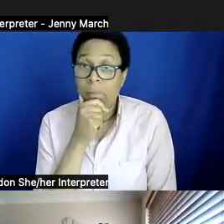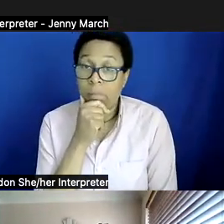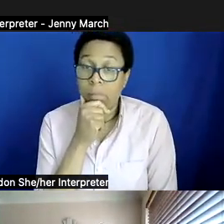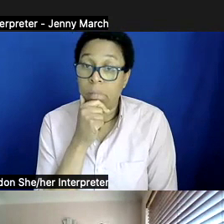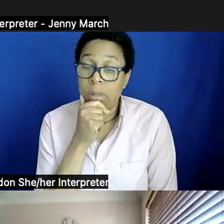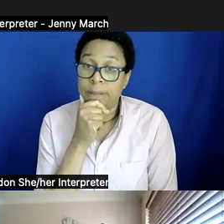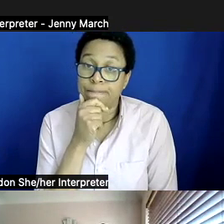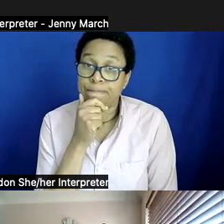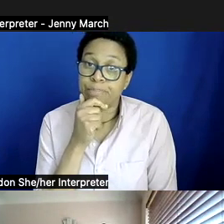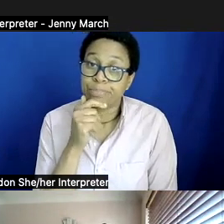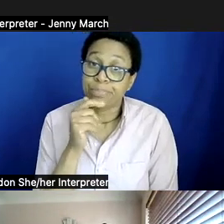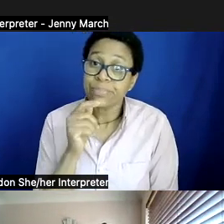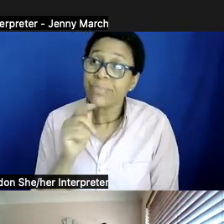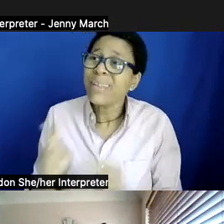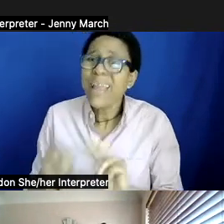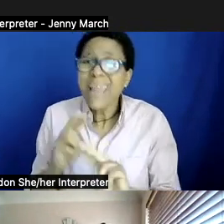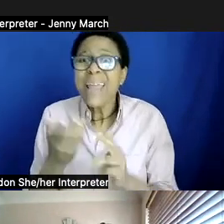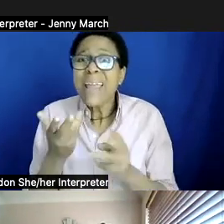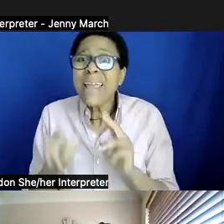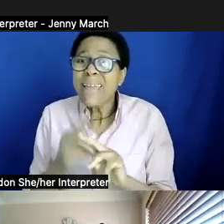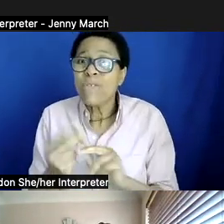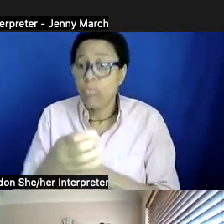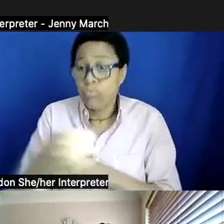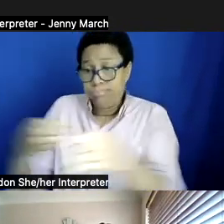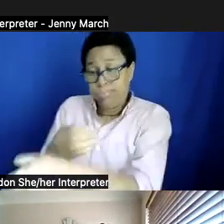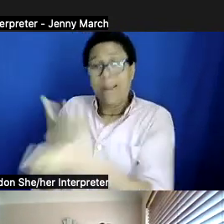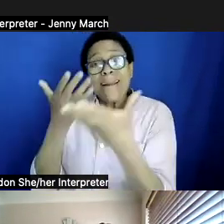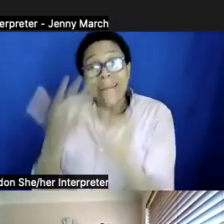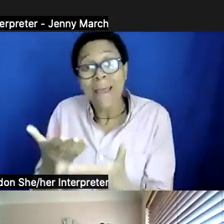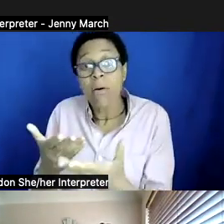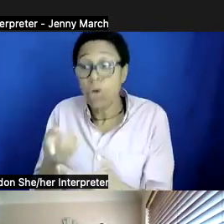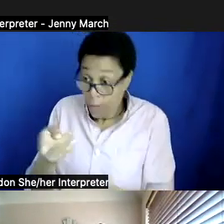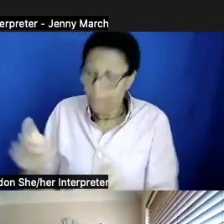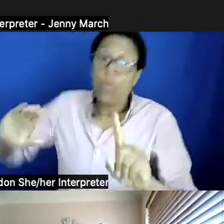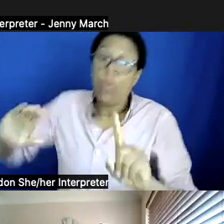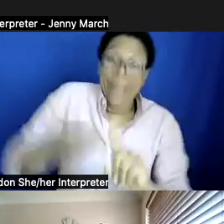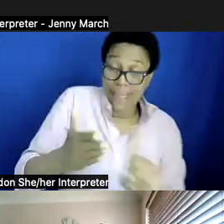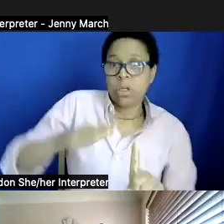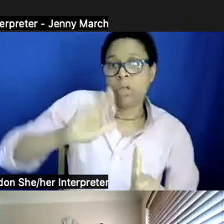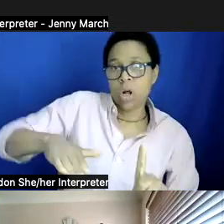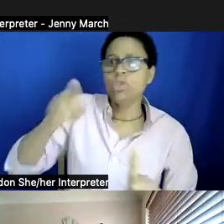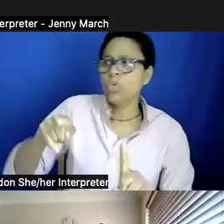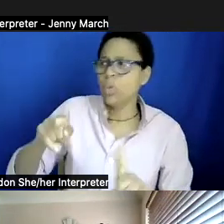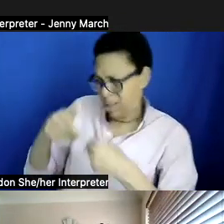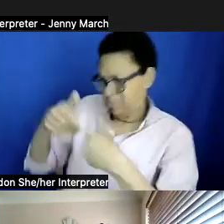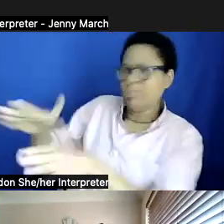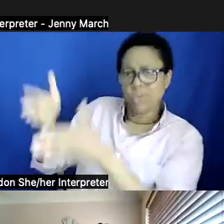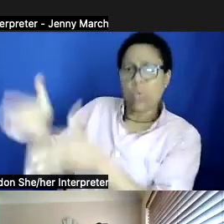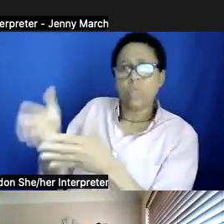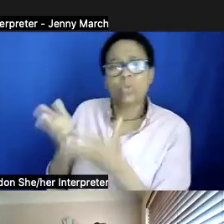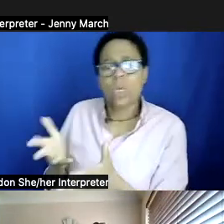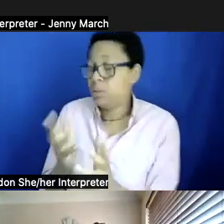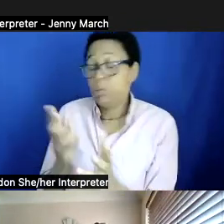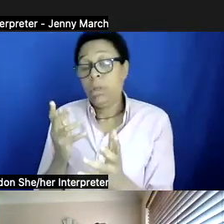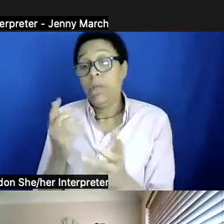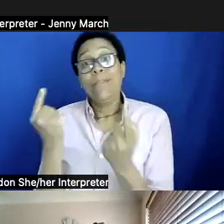more, you would be admitted if you were hitting the children now. It's like it was like a weird. I mean, I'll come to it later, but when we